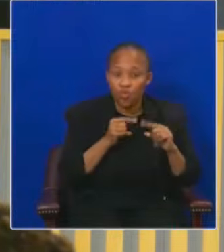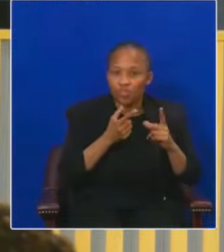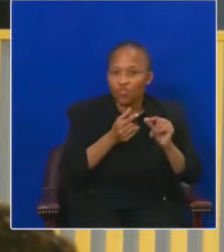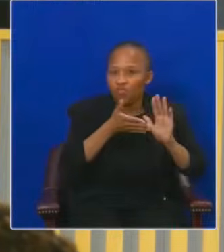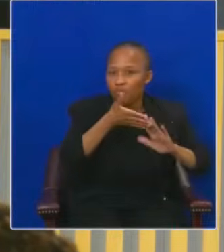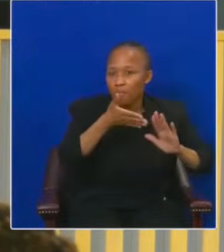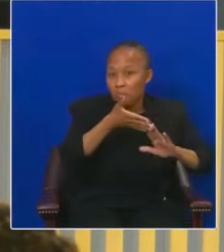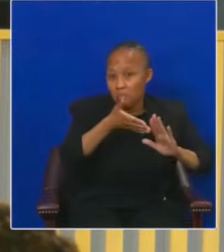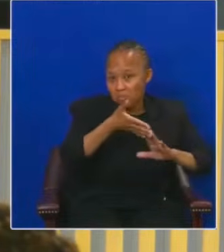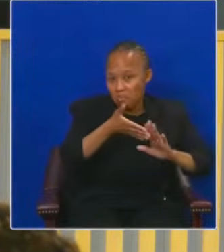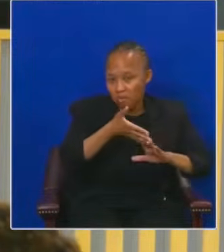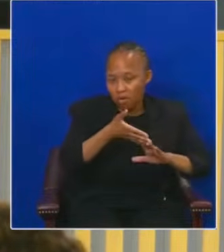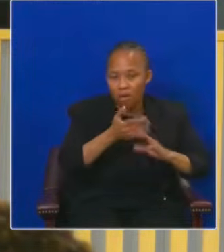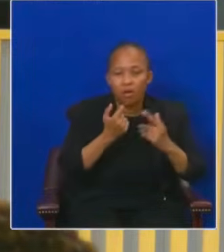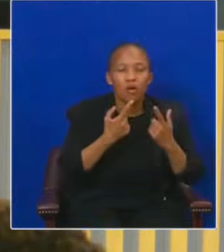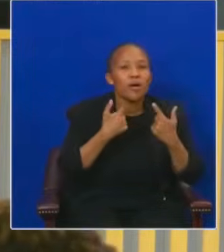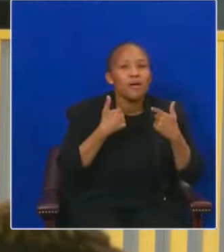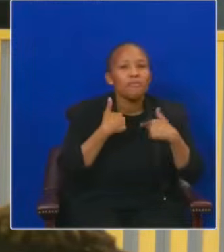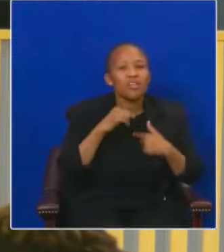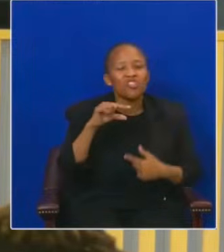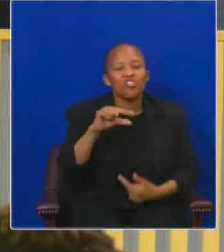Ops team,